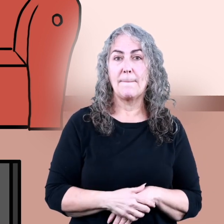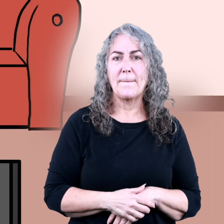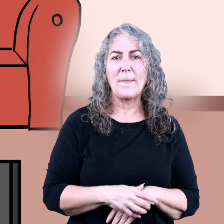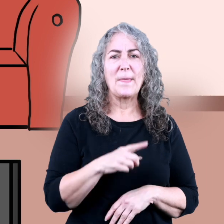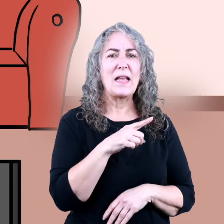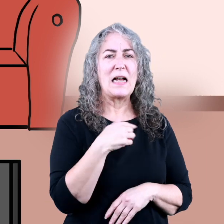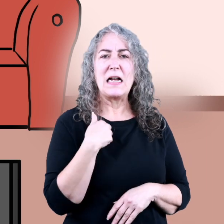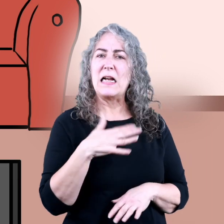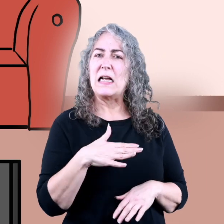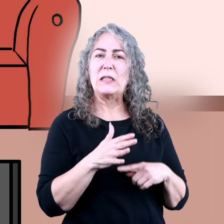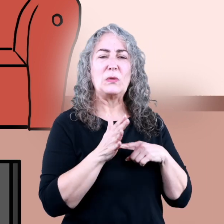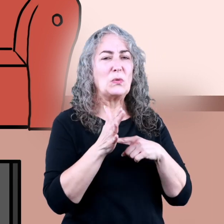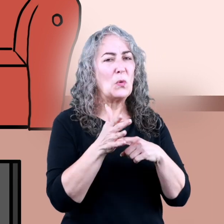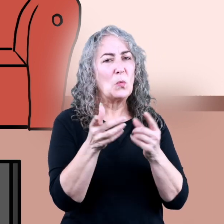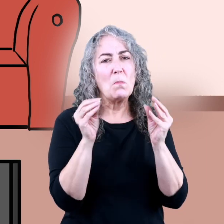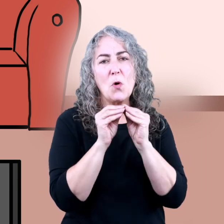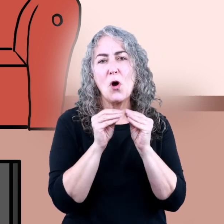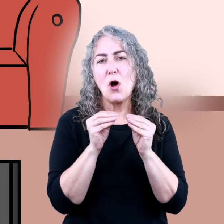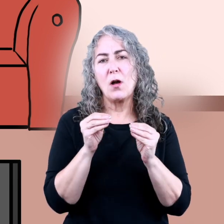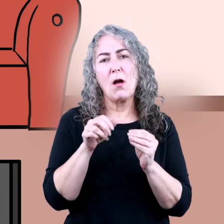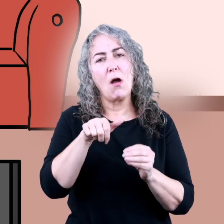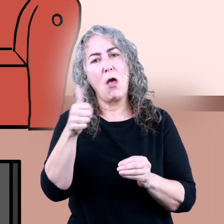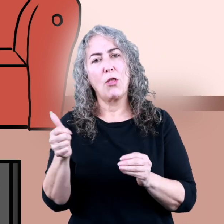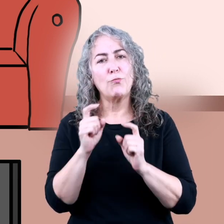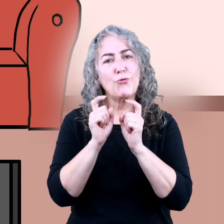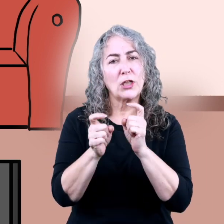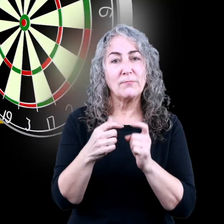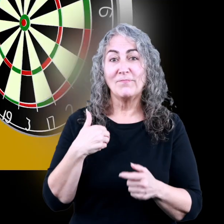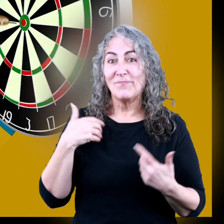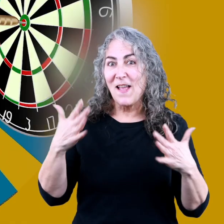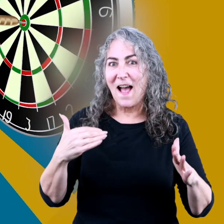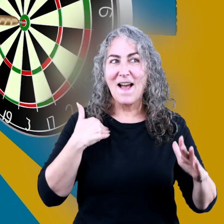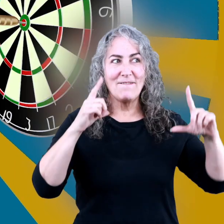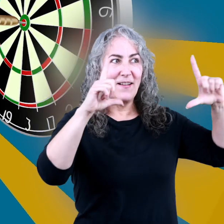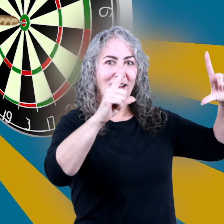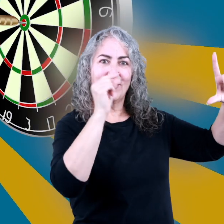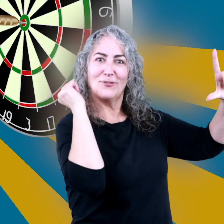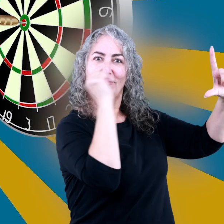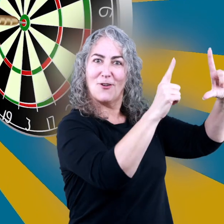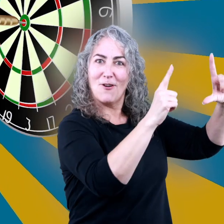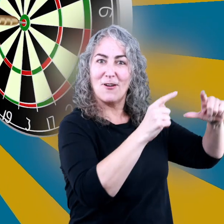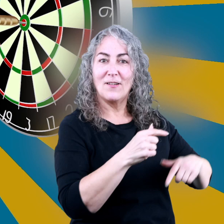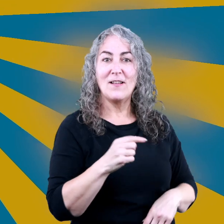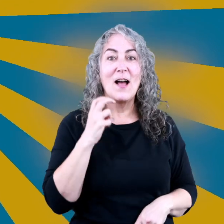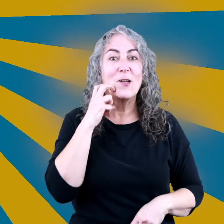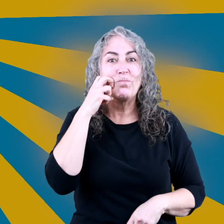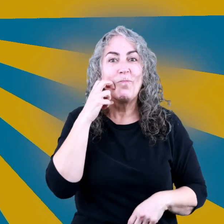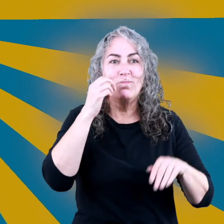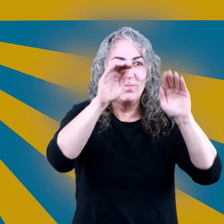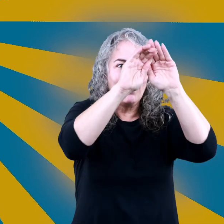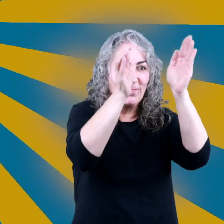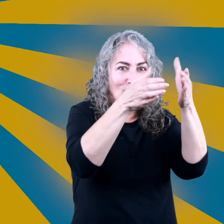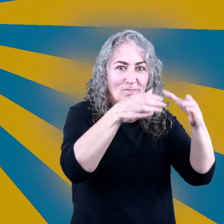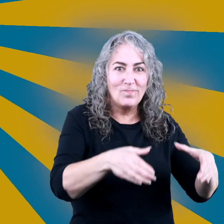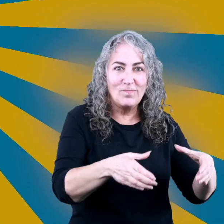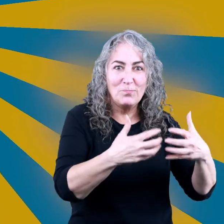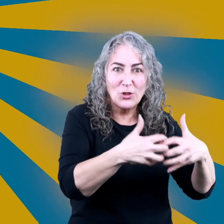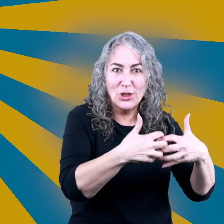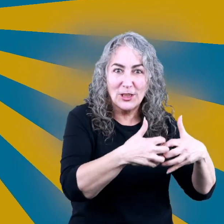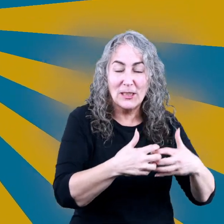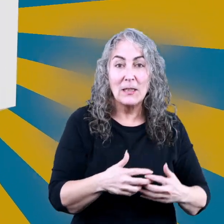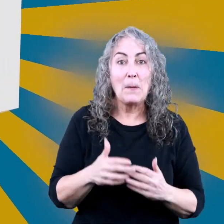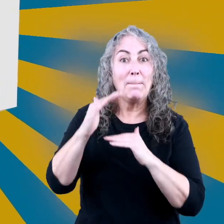her. "I didn't get to show you my other presents. I got a dartboard, and a gumball